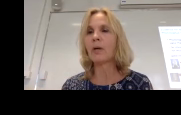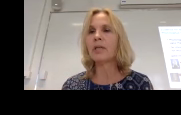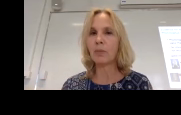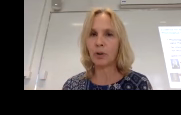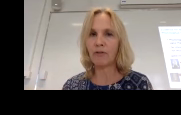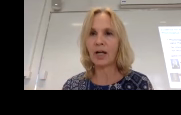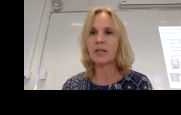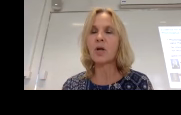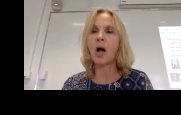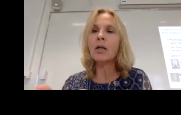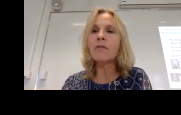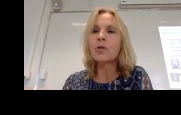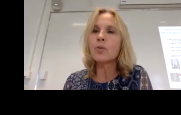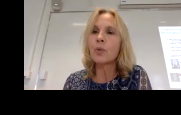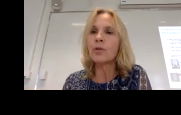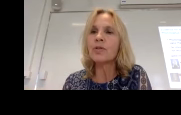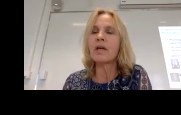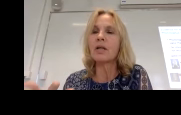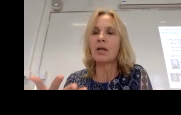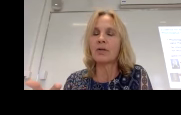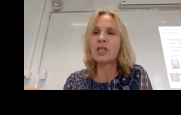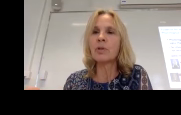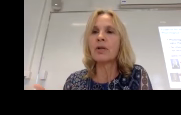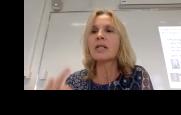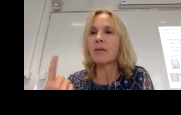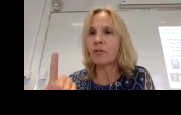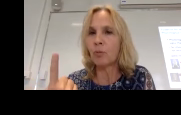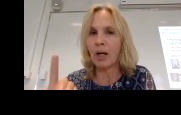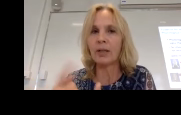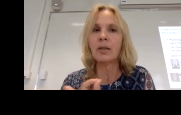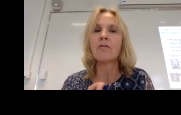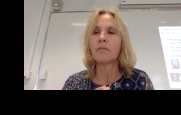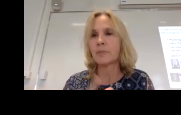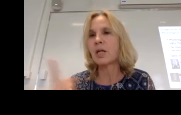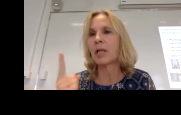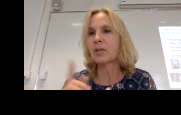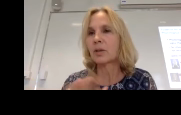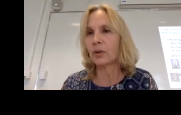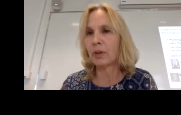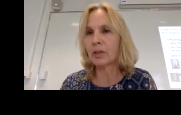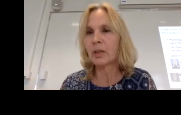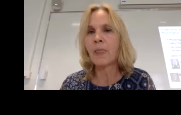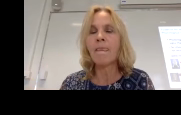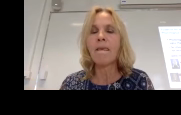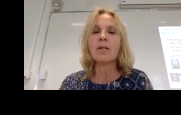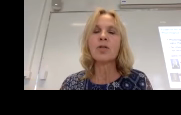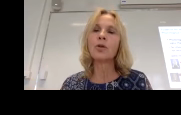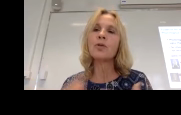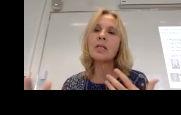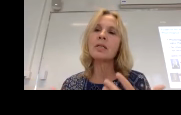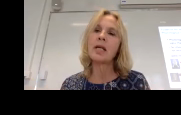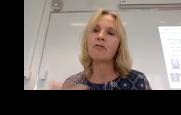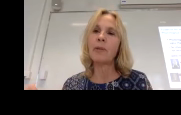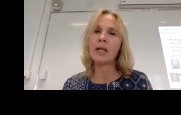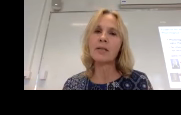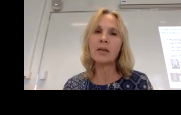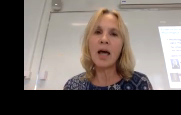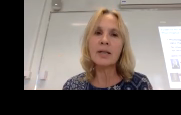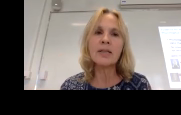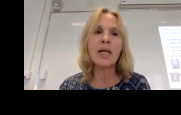talk about neighborhood effects. It's all of those words that are similar except for one sublexical unit. So using data